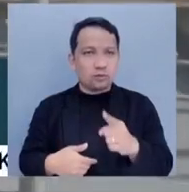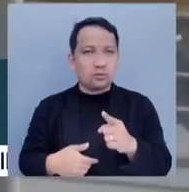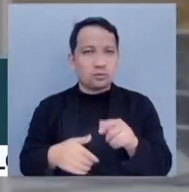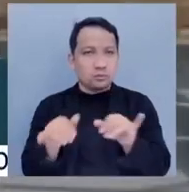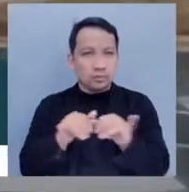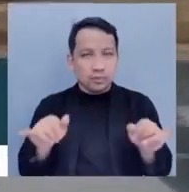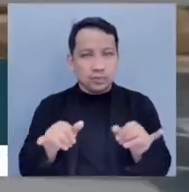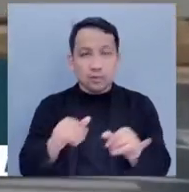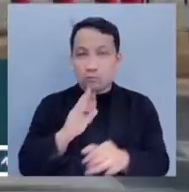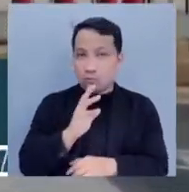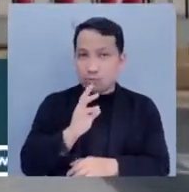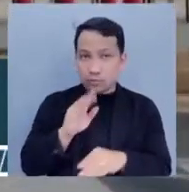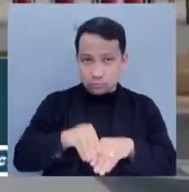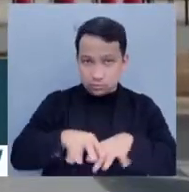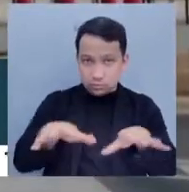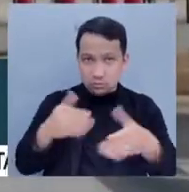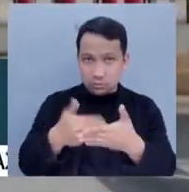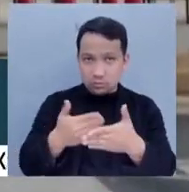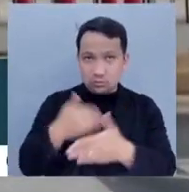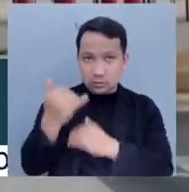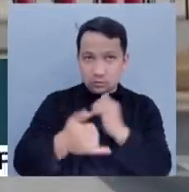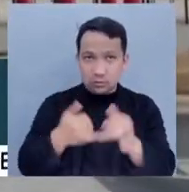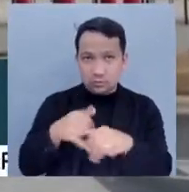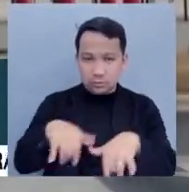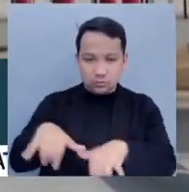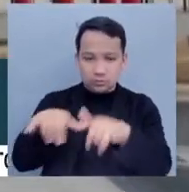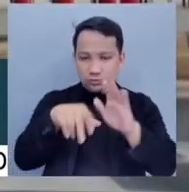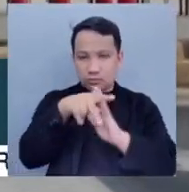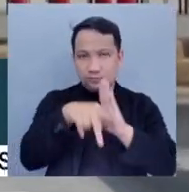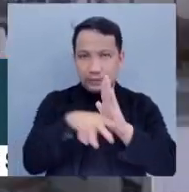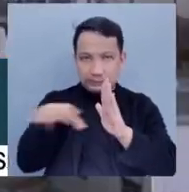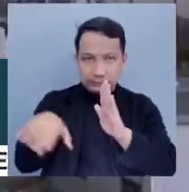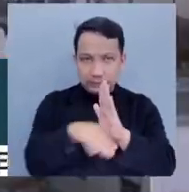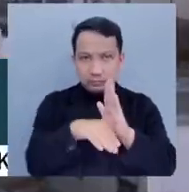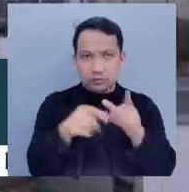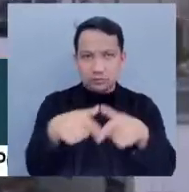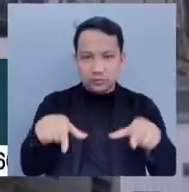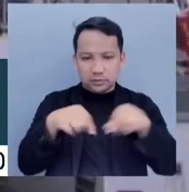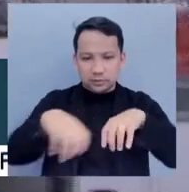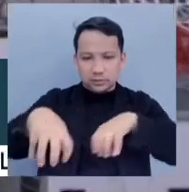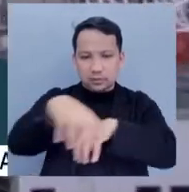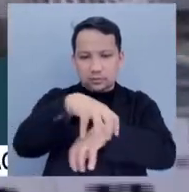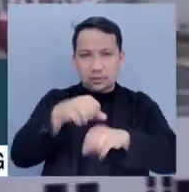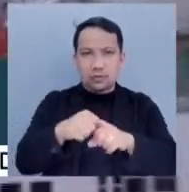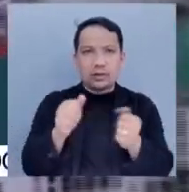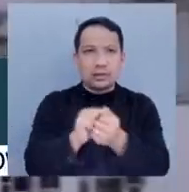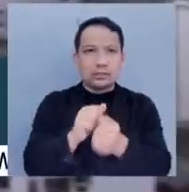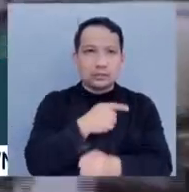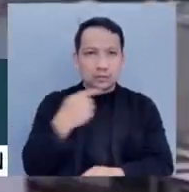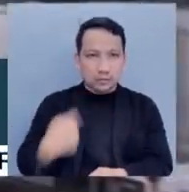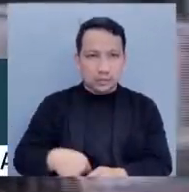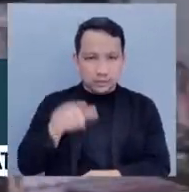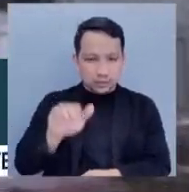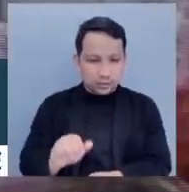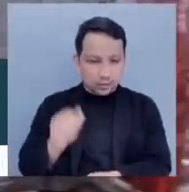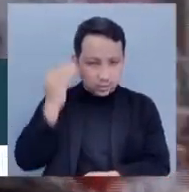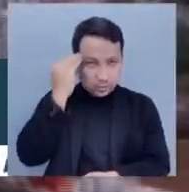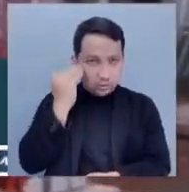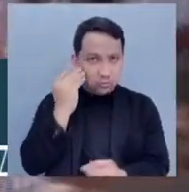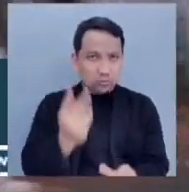the water release meets international standards, but some of Japan's neighbors, including China and South Korea, have